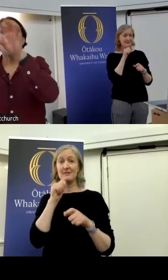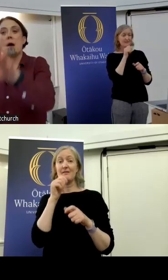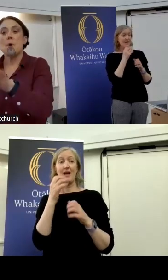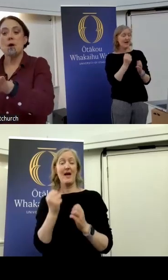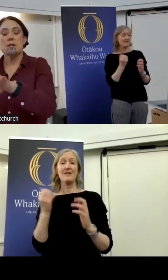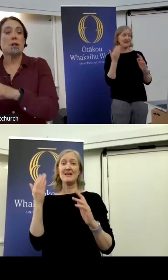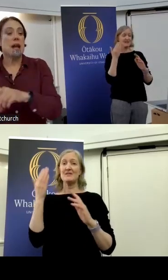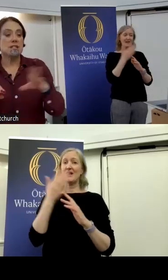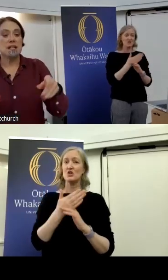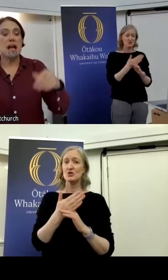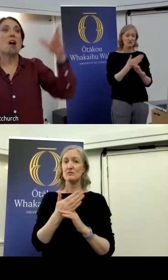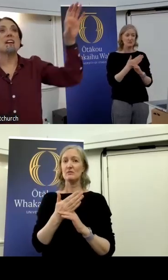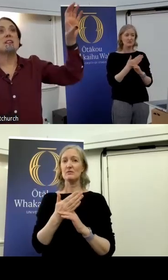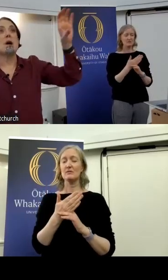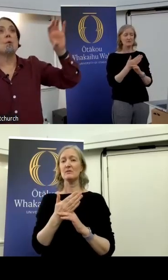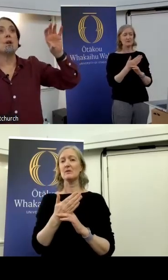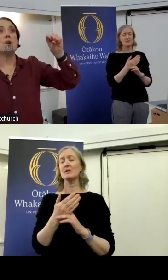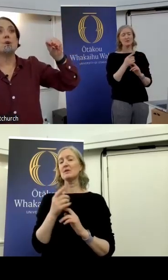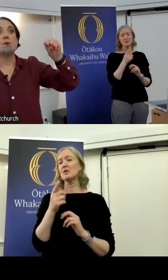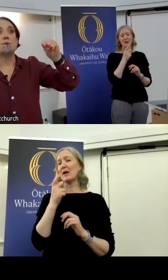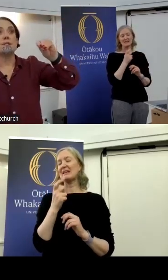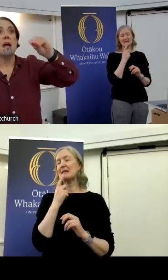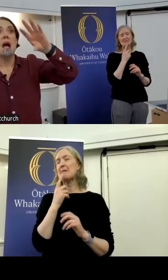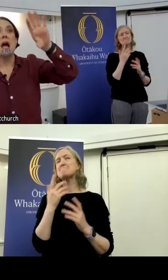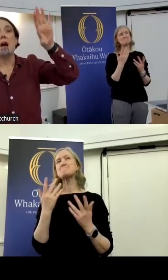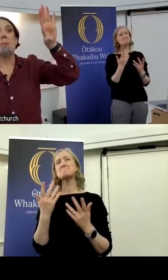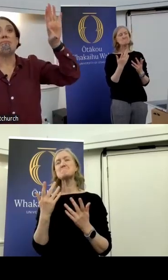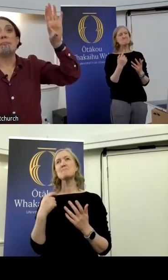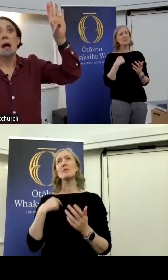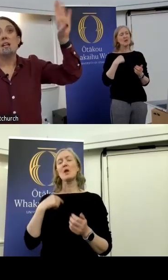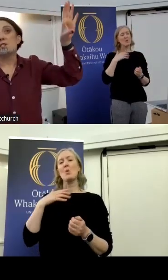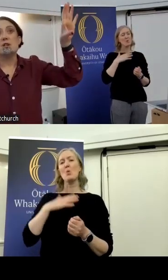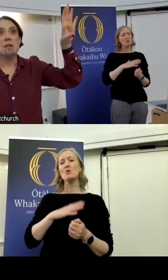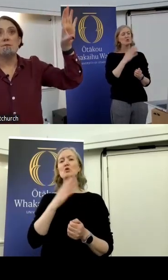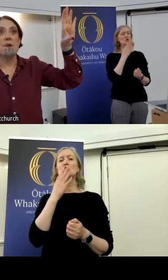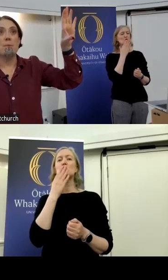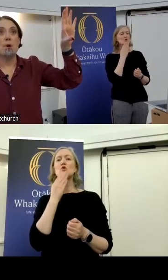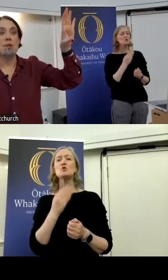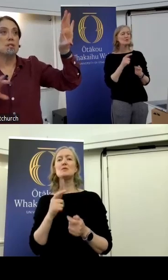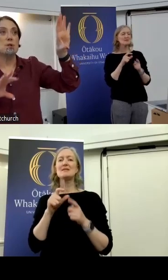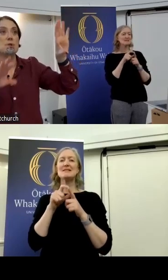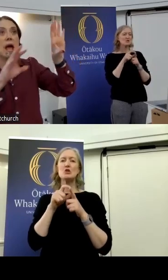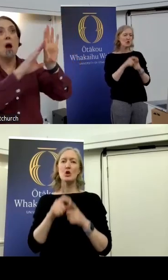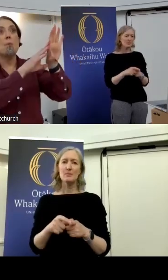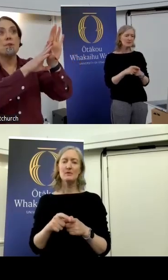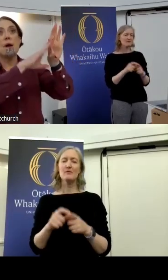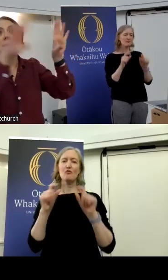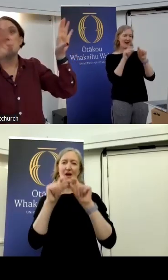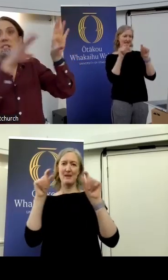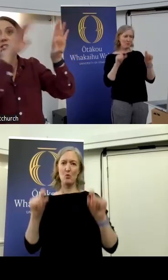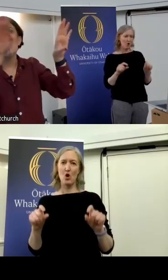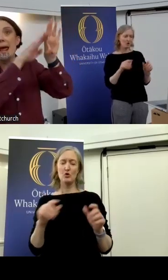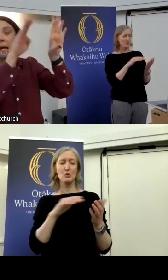use you can actually say, actually, I want to use a determinant framework to help with